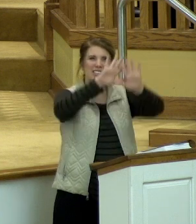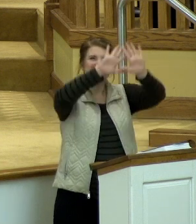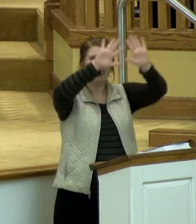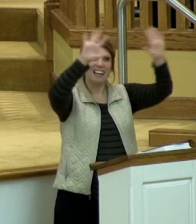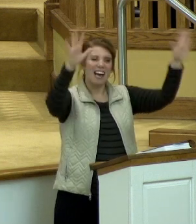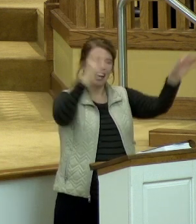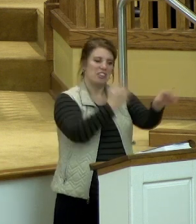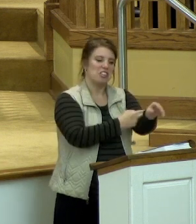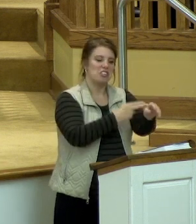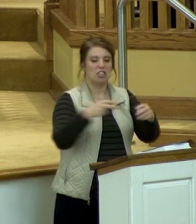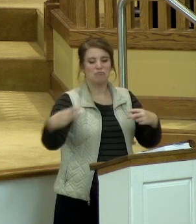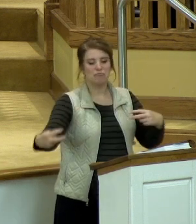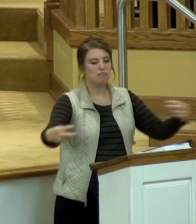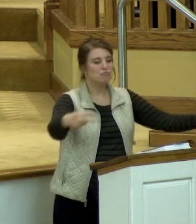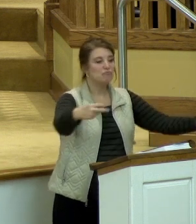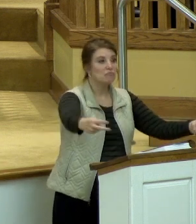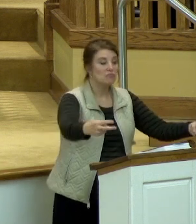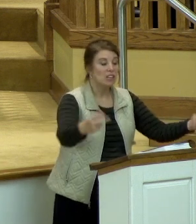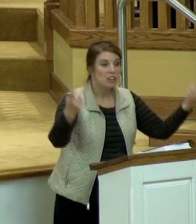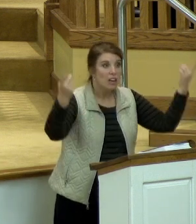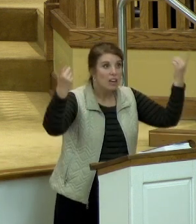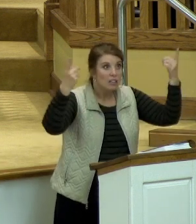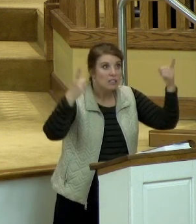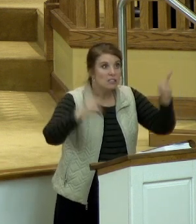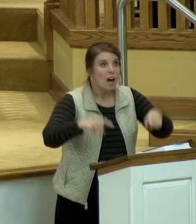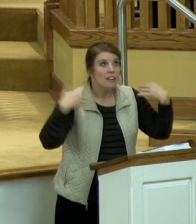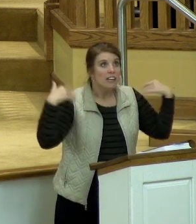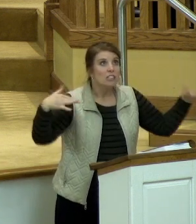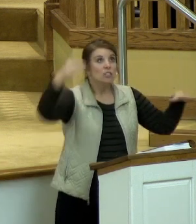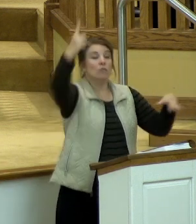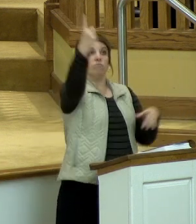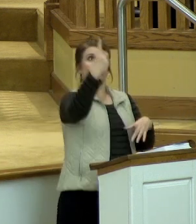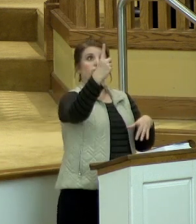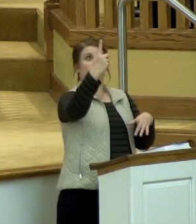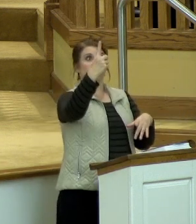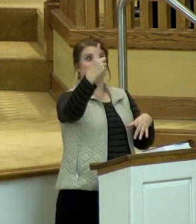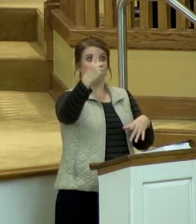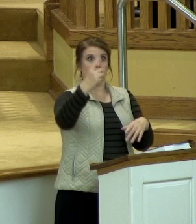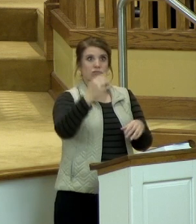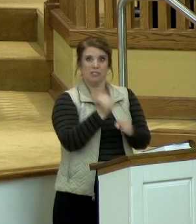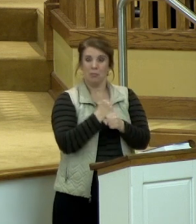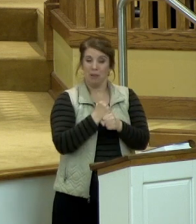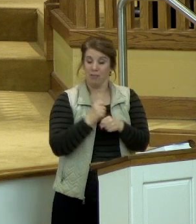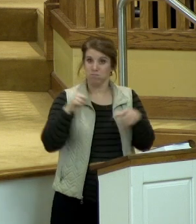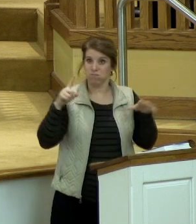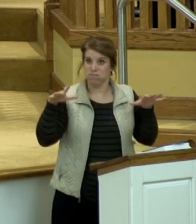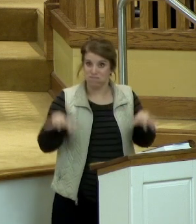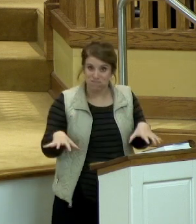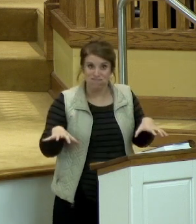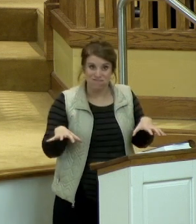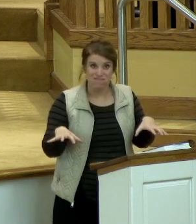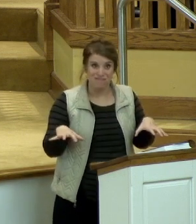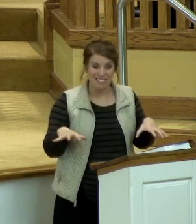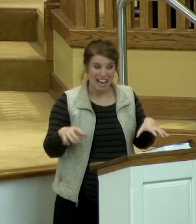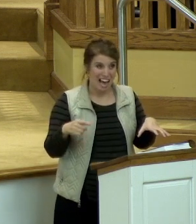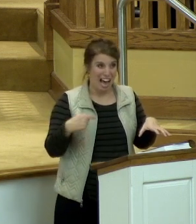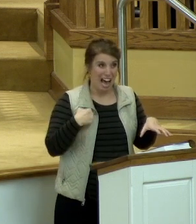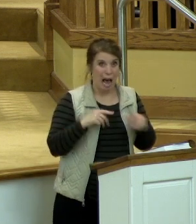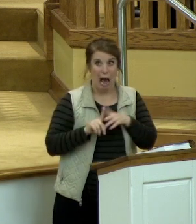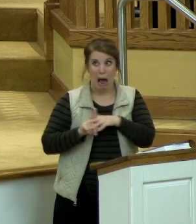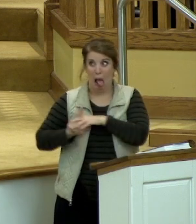sheep are laying around and that sort of thing. All of a sudden these angels are talking to you. That would make you wander. I'd wander